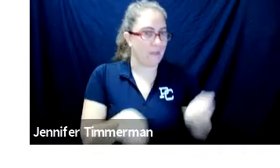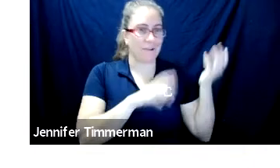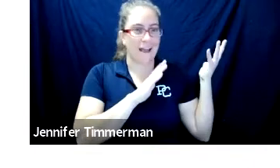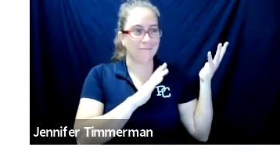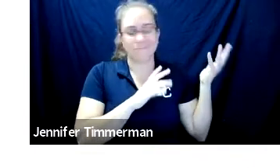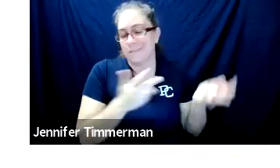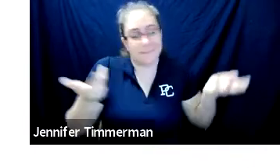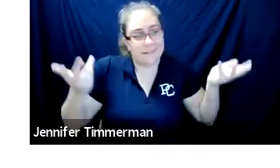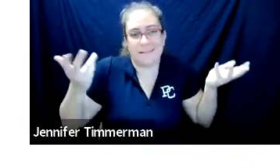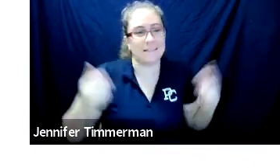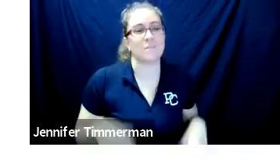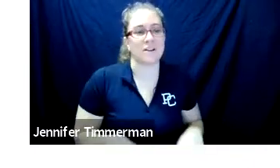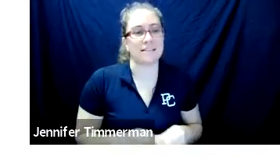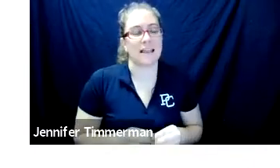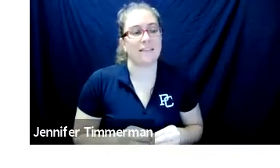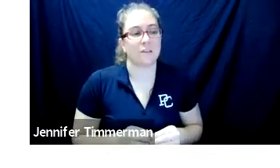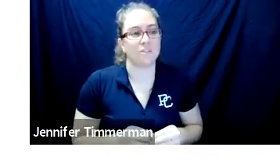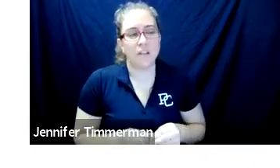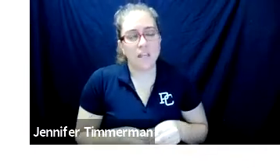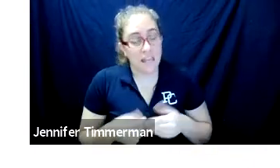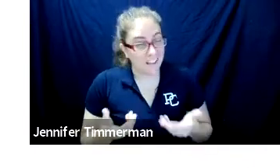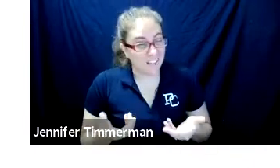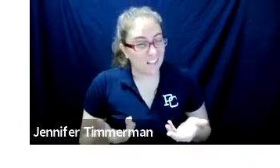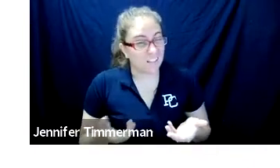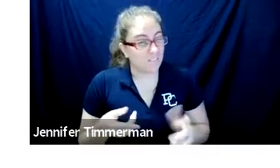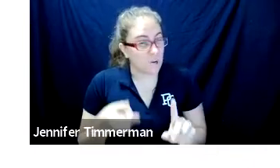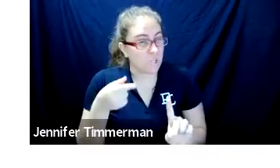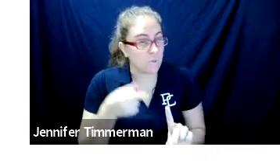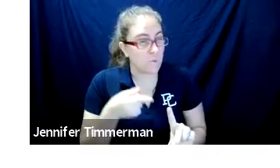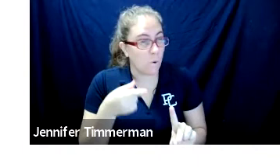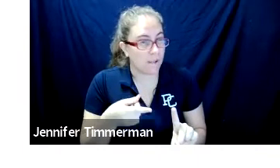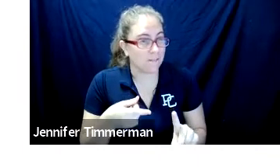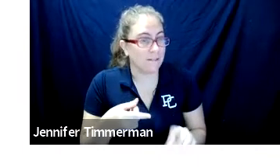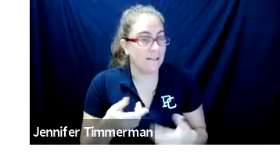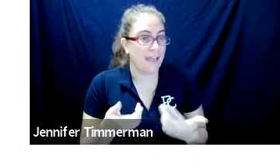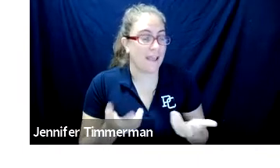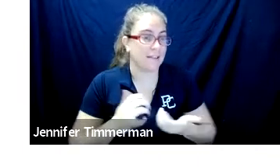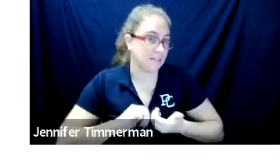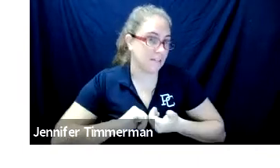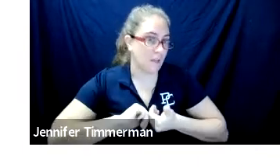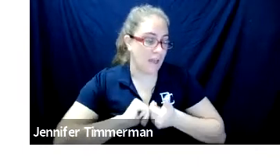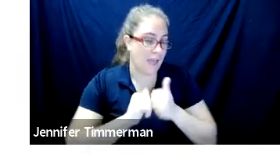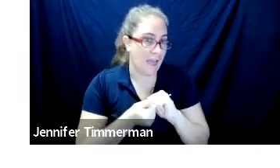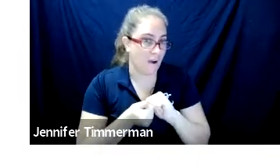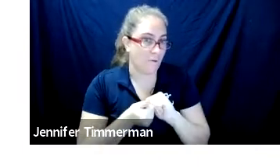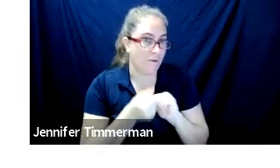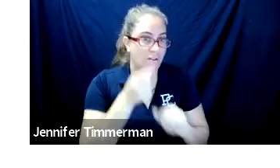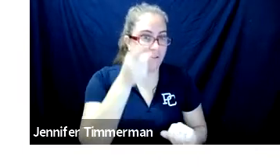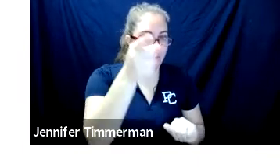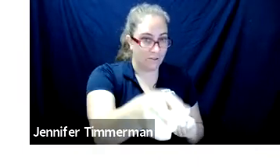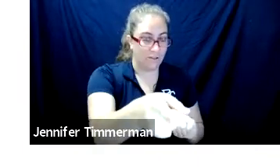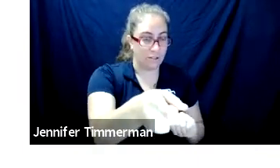throw that right out. Doesn't exist in American Sign Language. ASL is very to the point, and